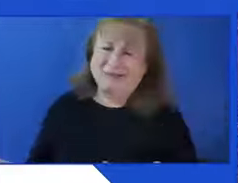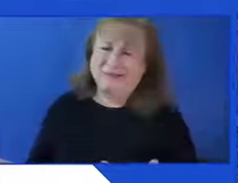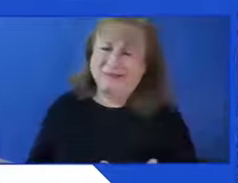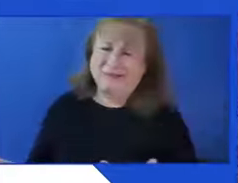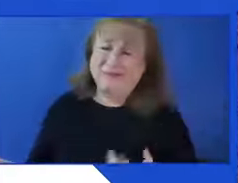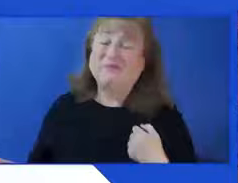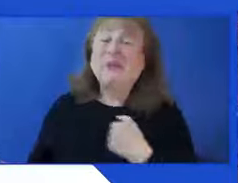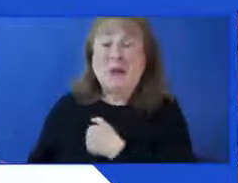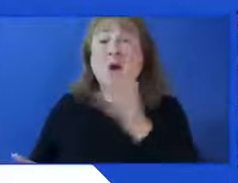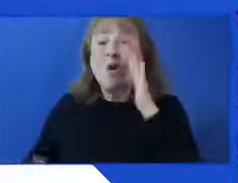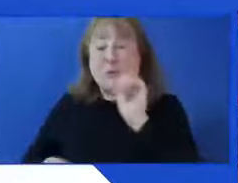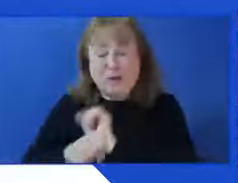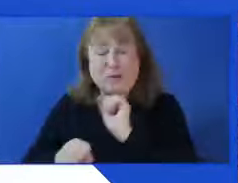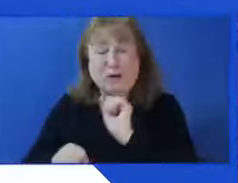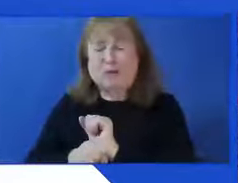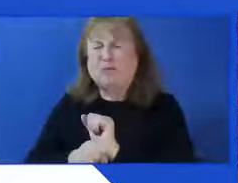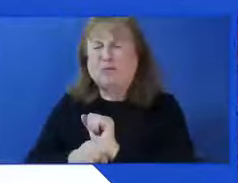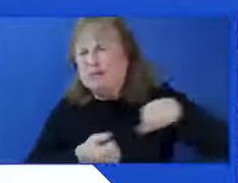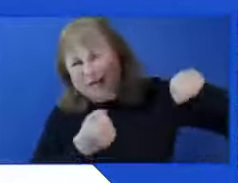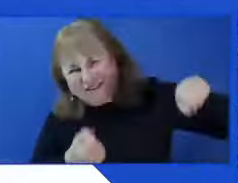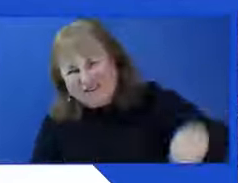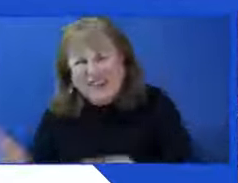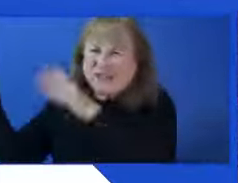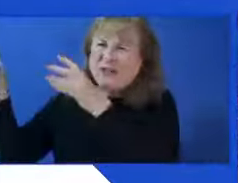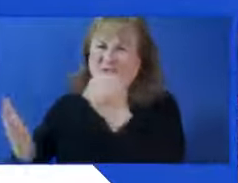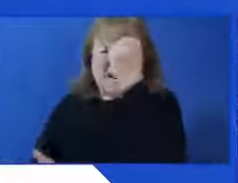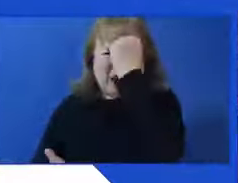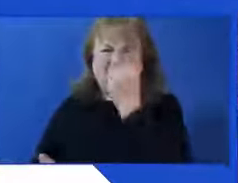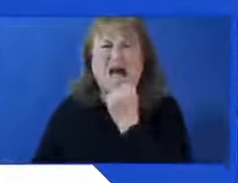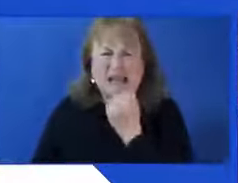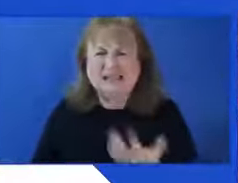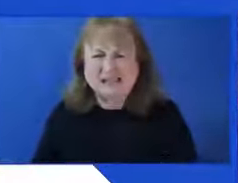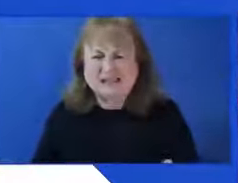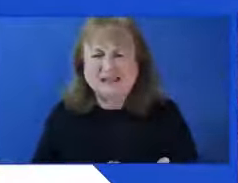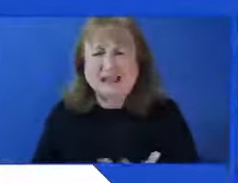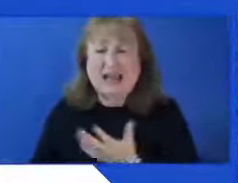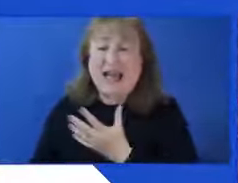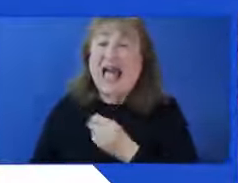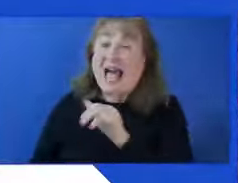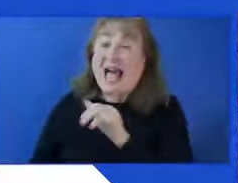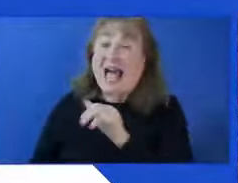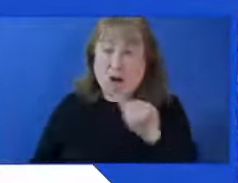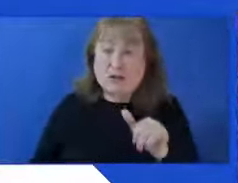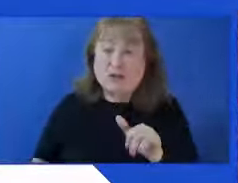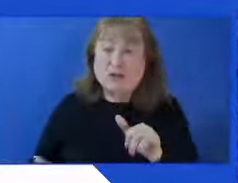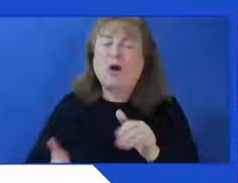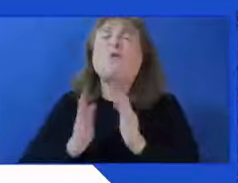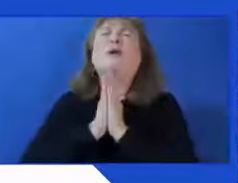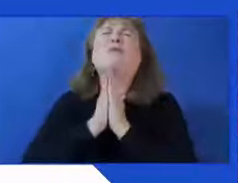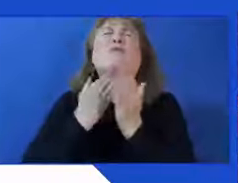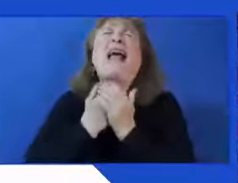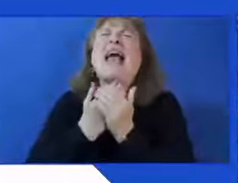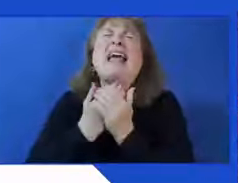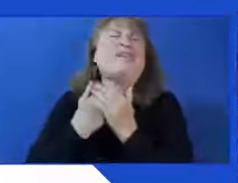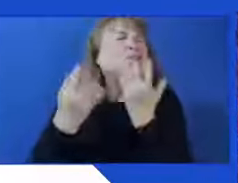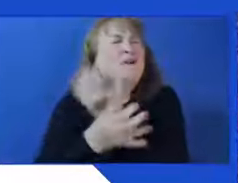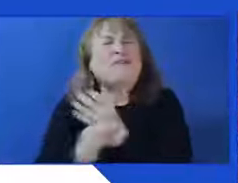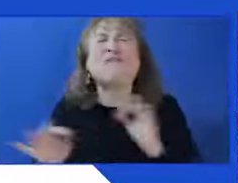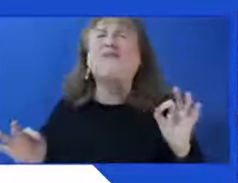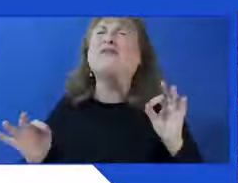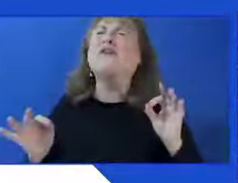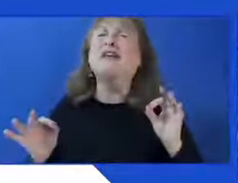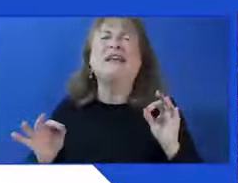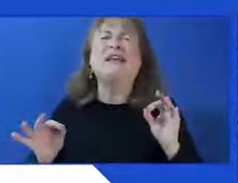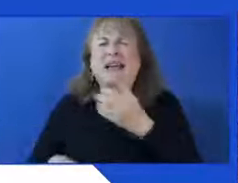We will work to eviscerate Hamas and also pray for a free and flourishing